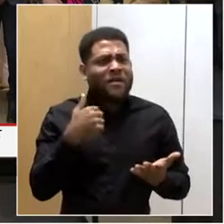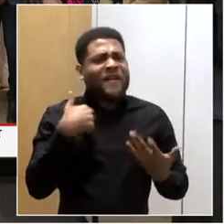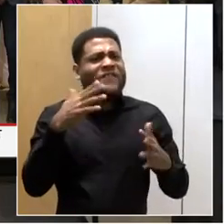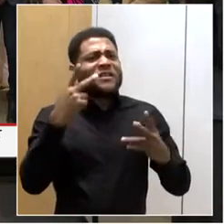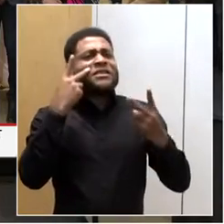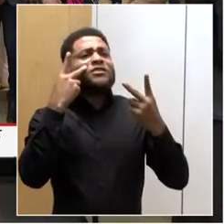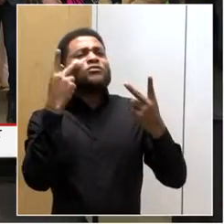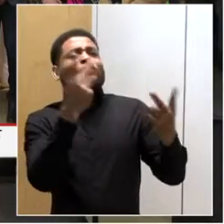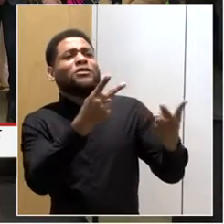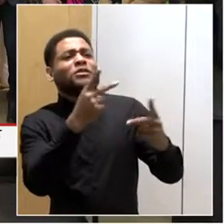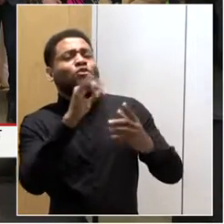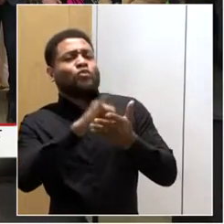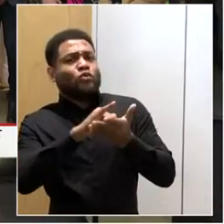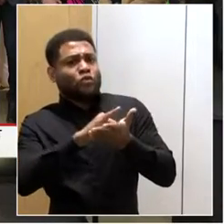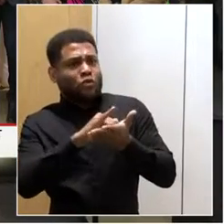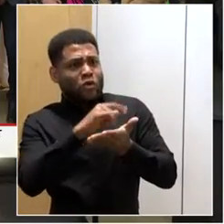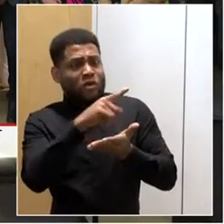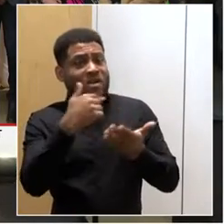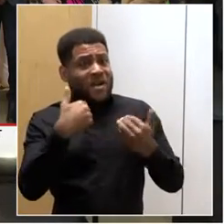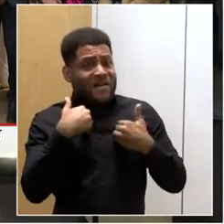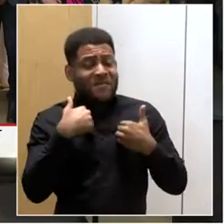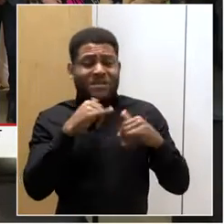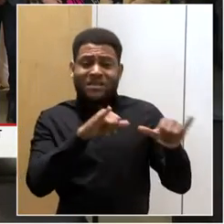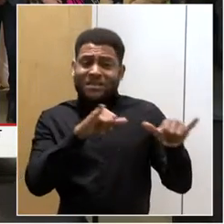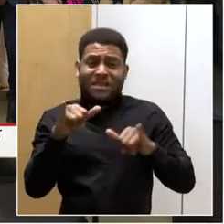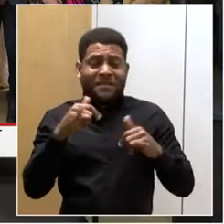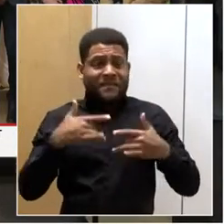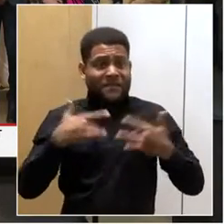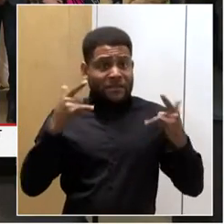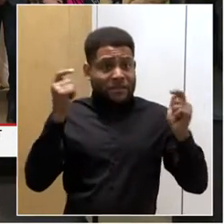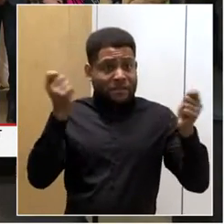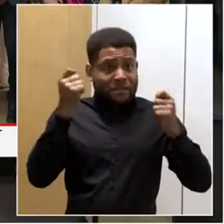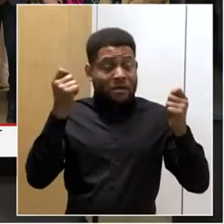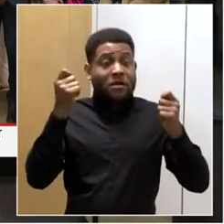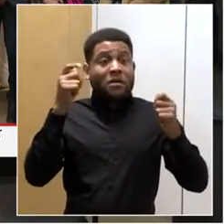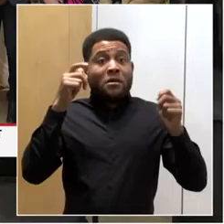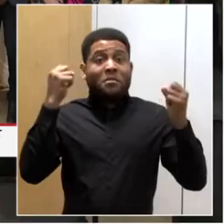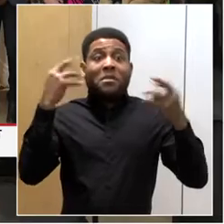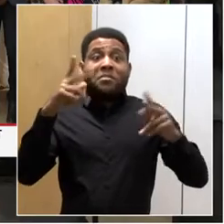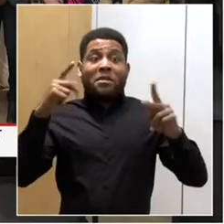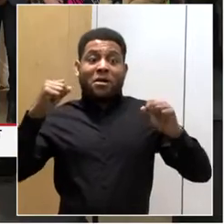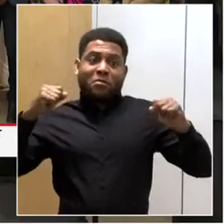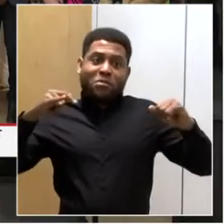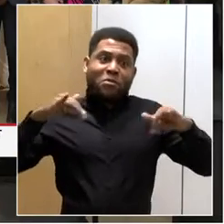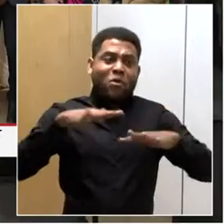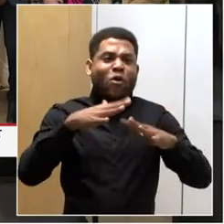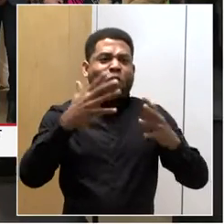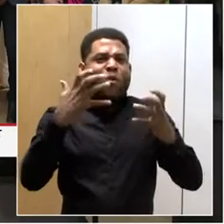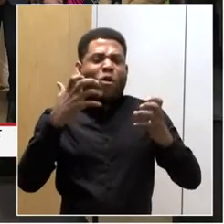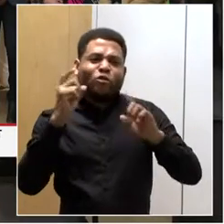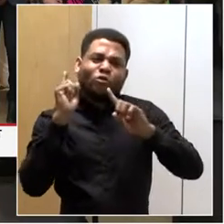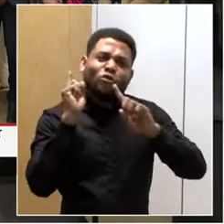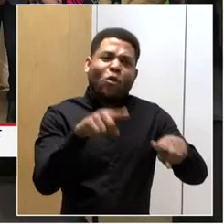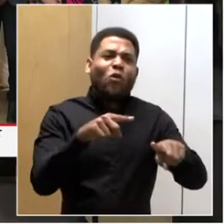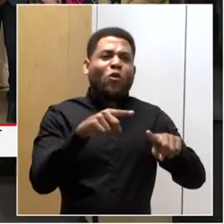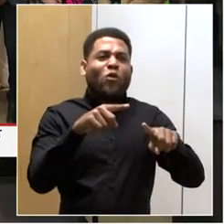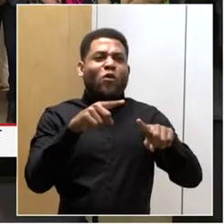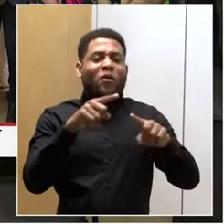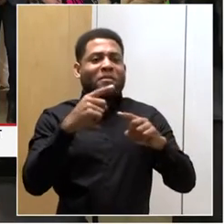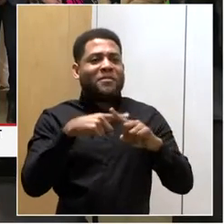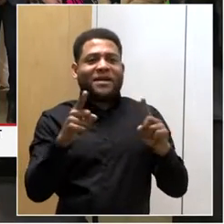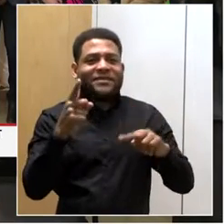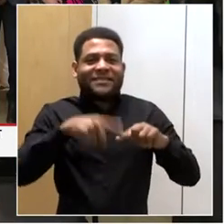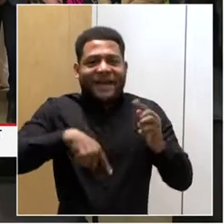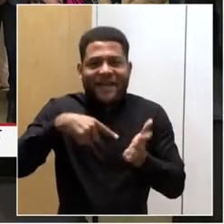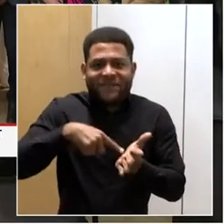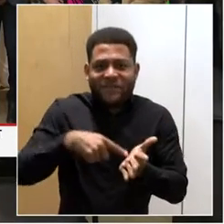mentioned is that some people, it may have been many, who really would like to have come, said they could not afford it because